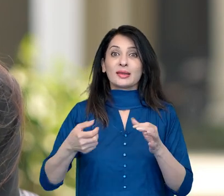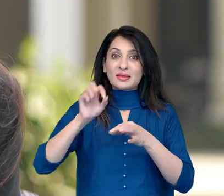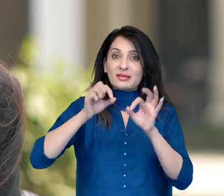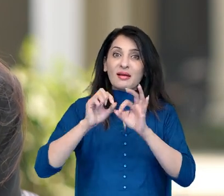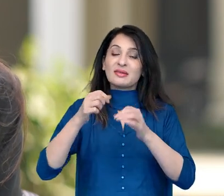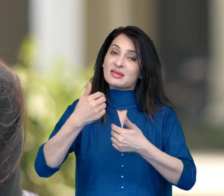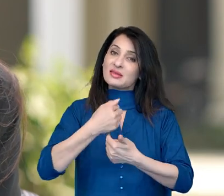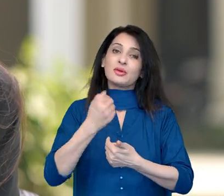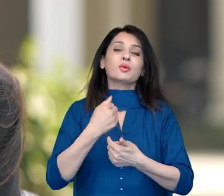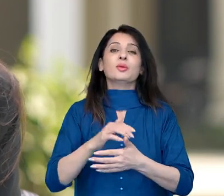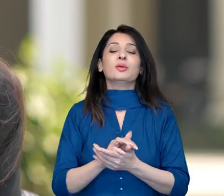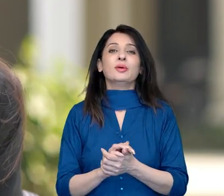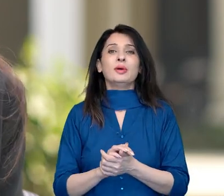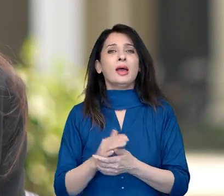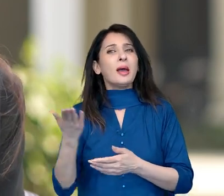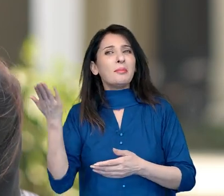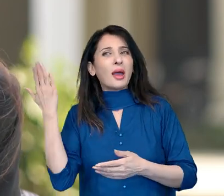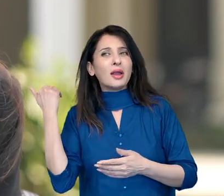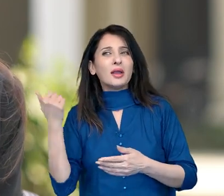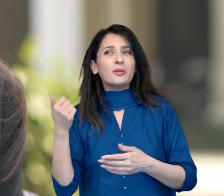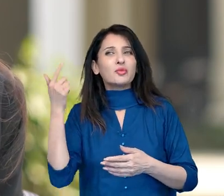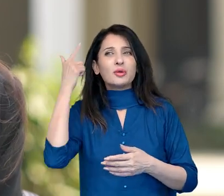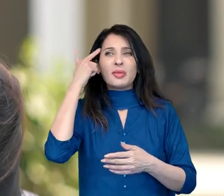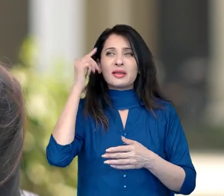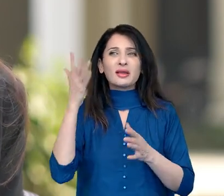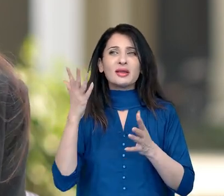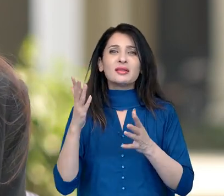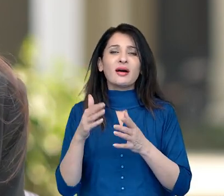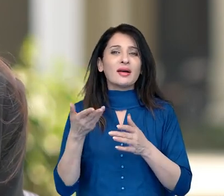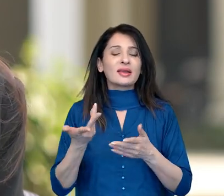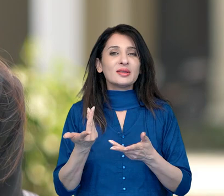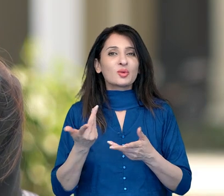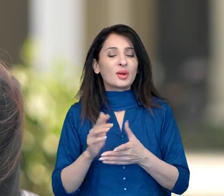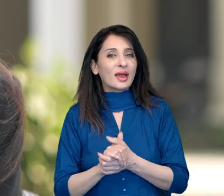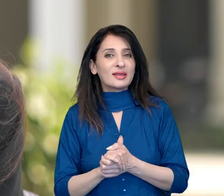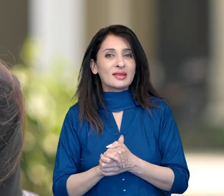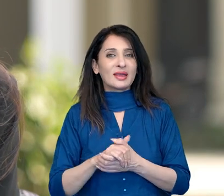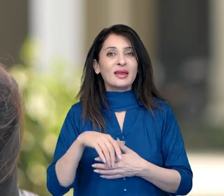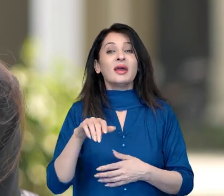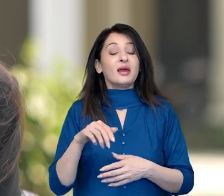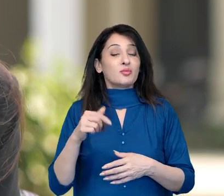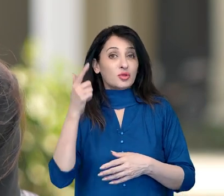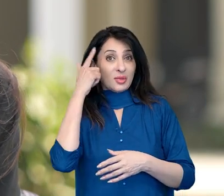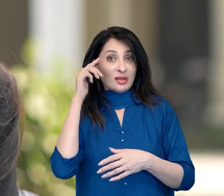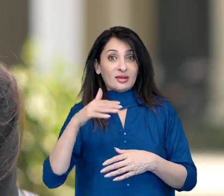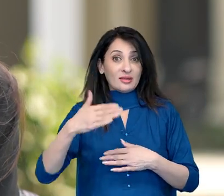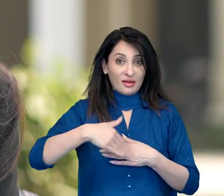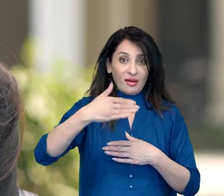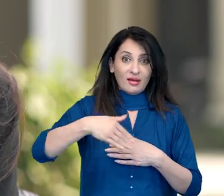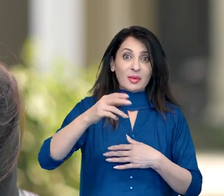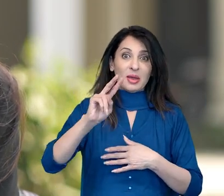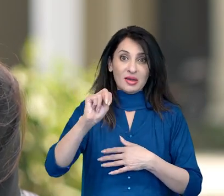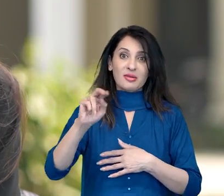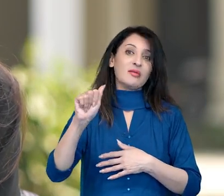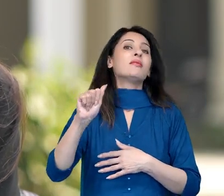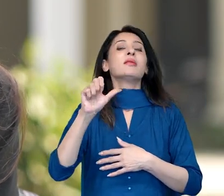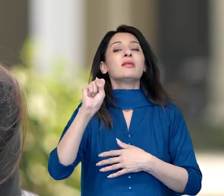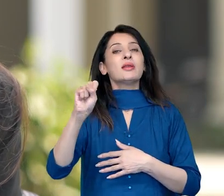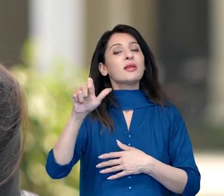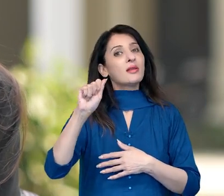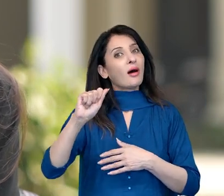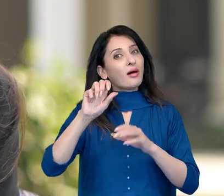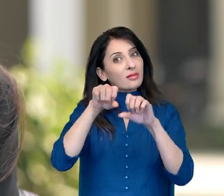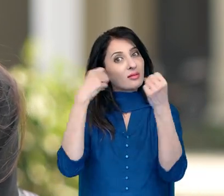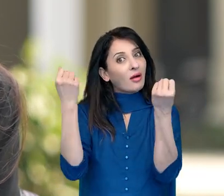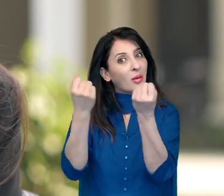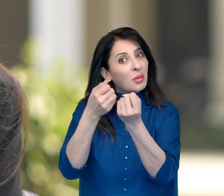and technology. At that time, little did I know that in a matter of few months, I would be at NASA and be talking